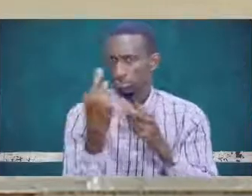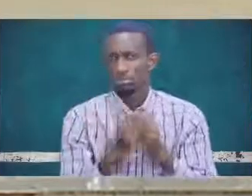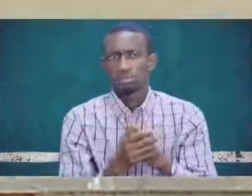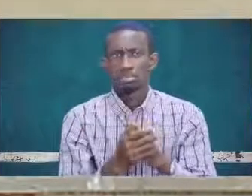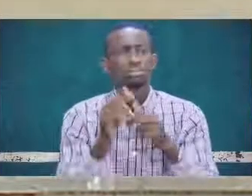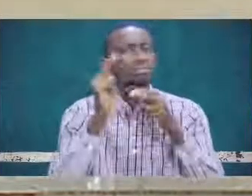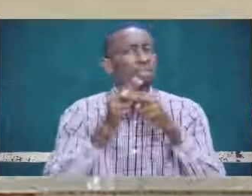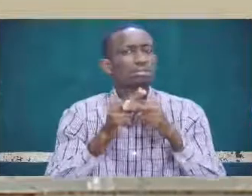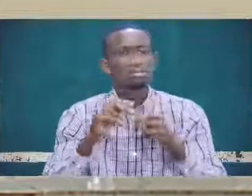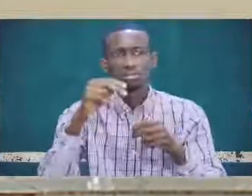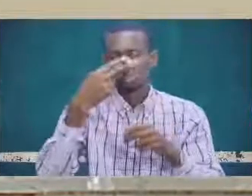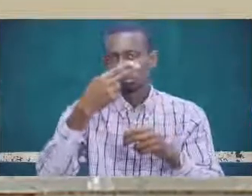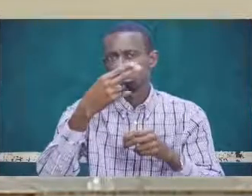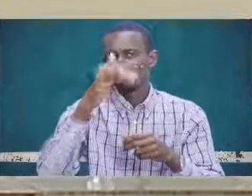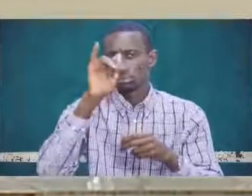acid.